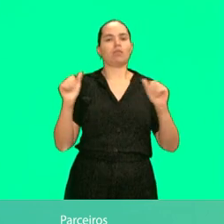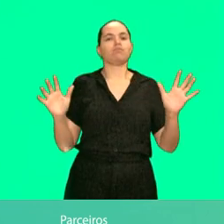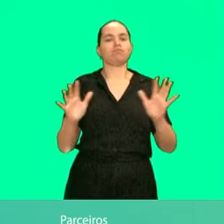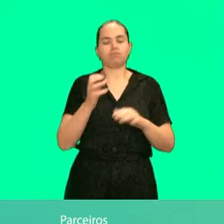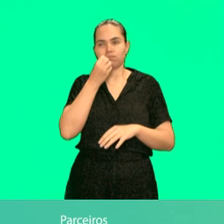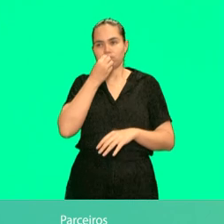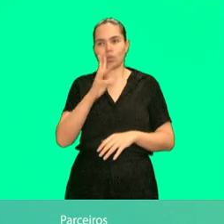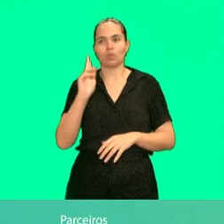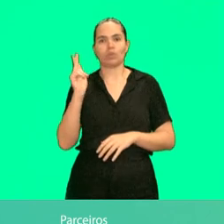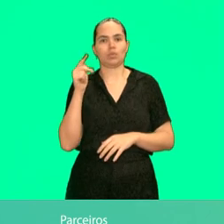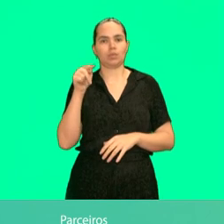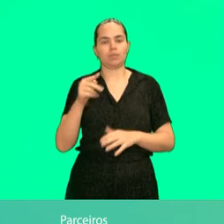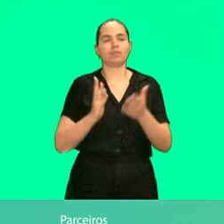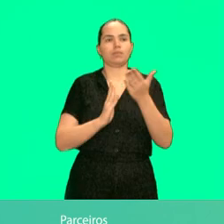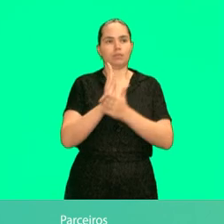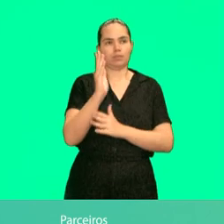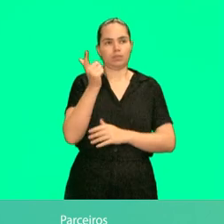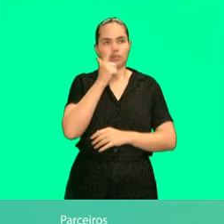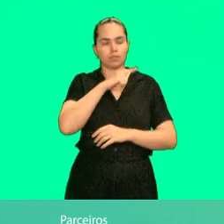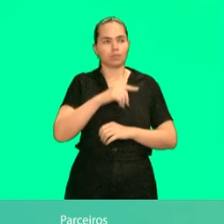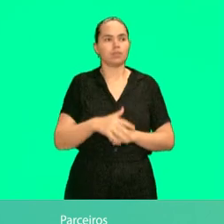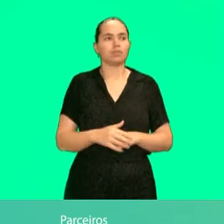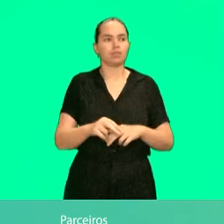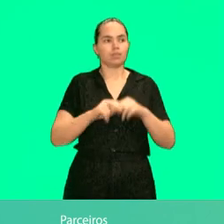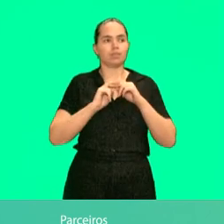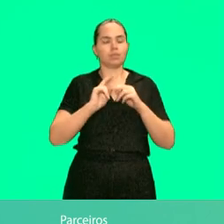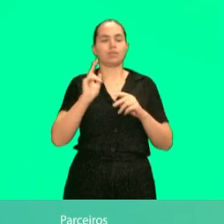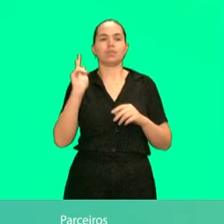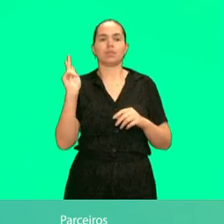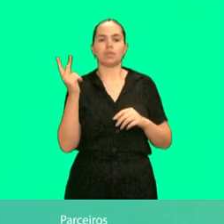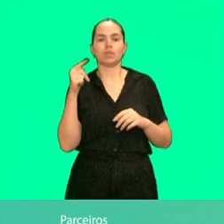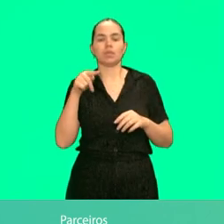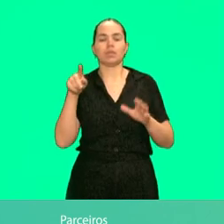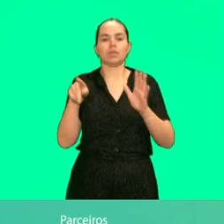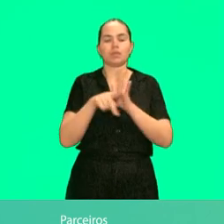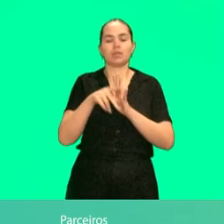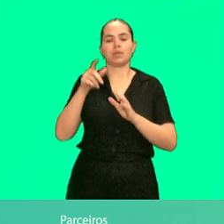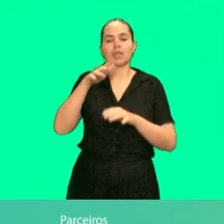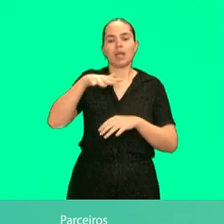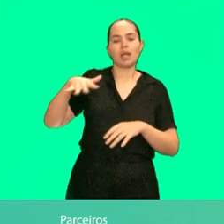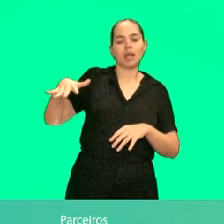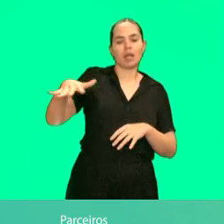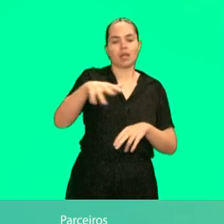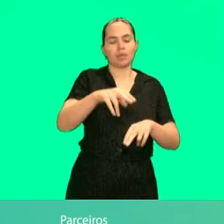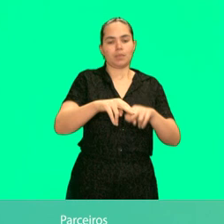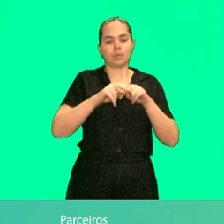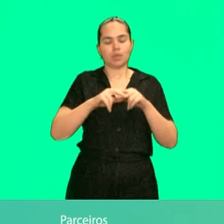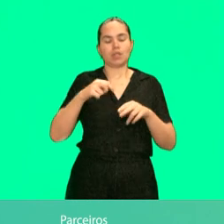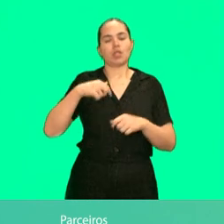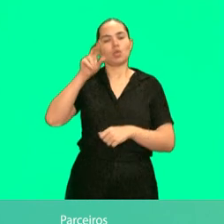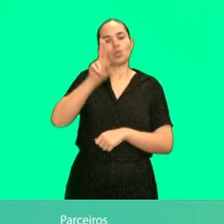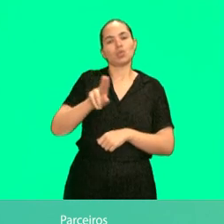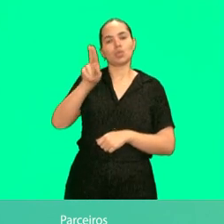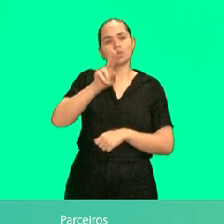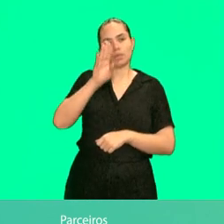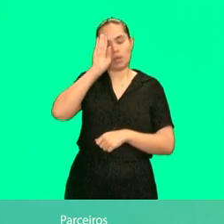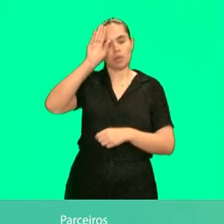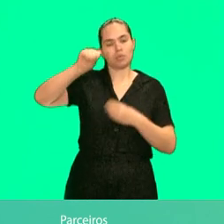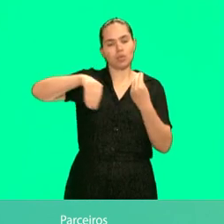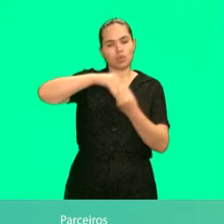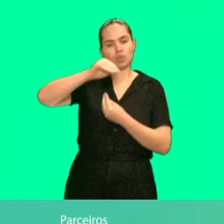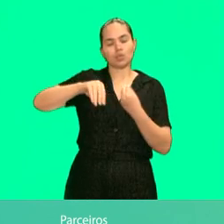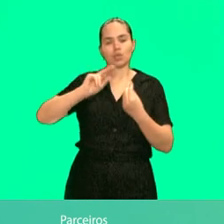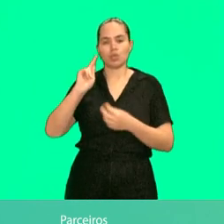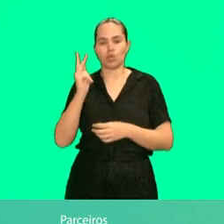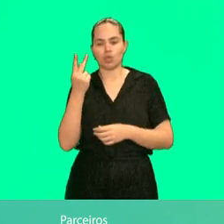of from the information from the Steel Milling Association, so a $90 billion